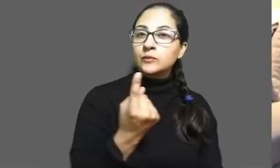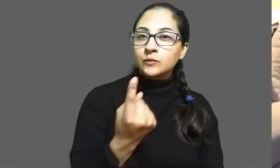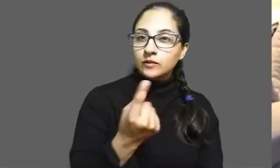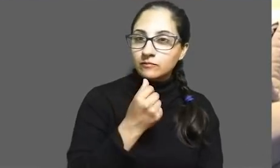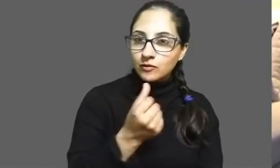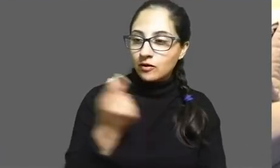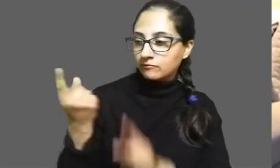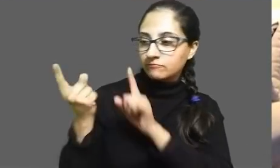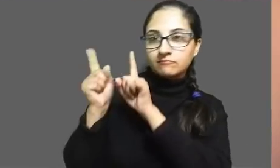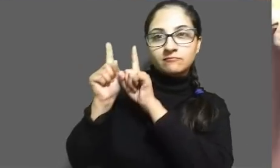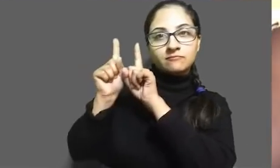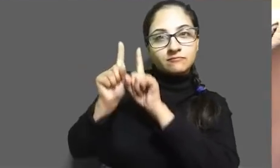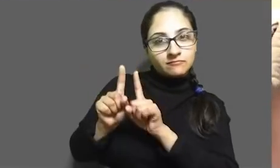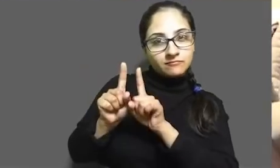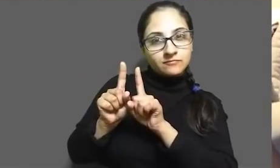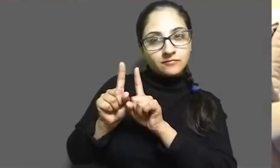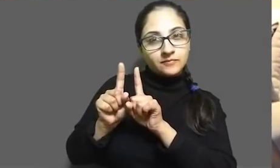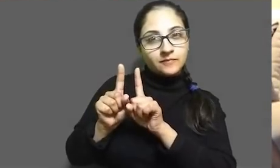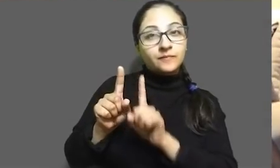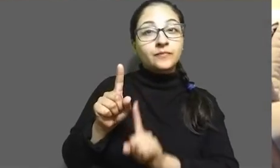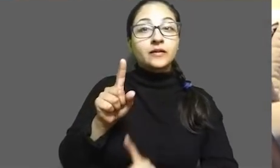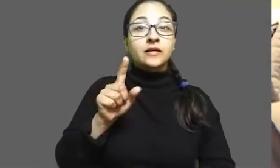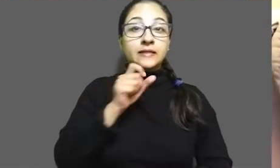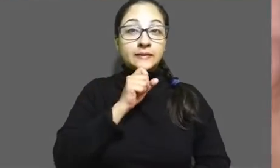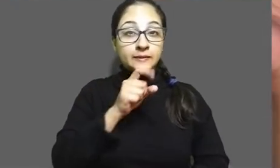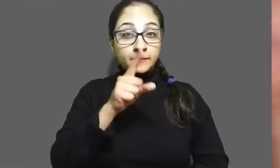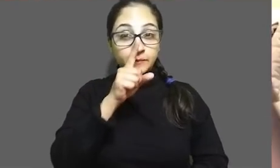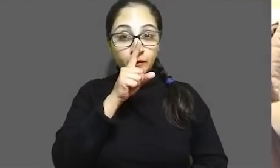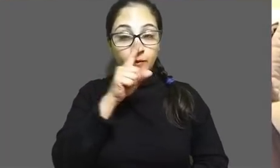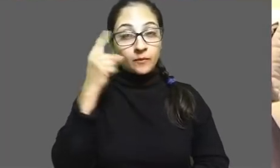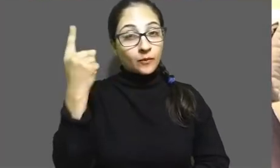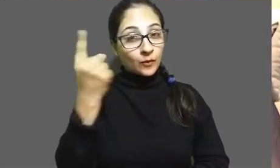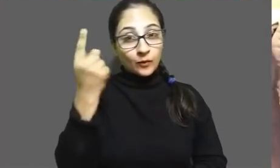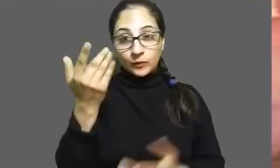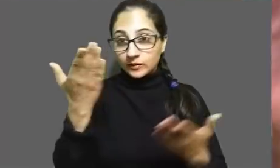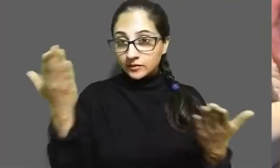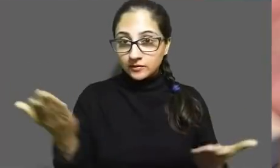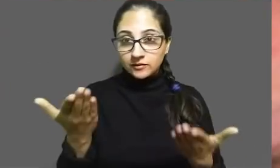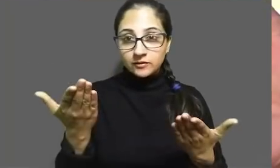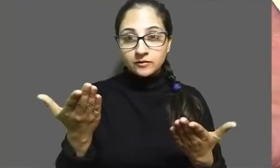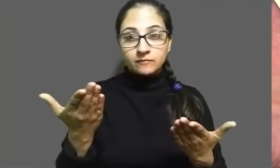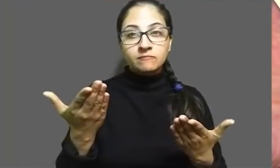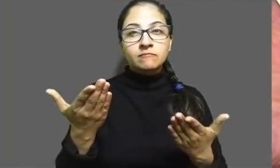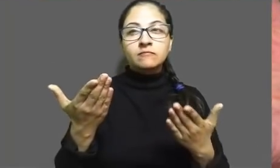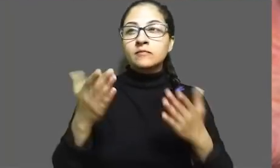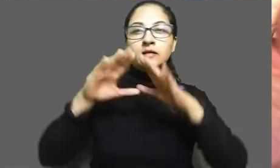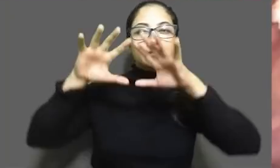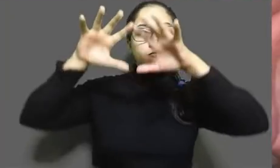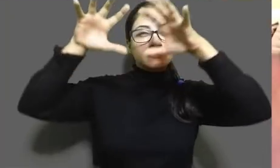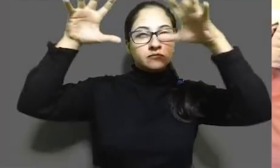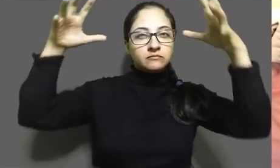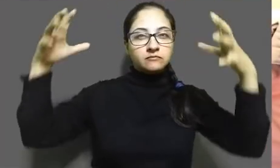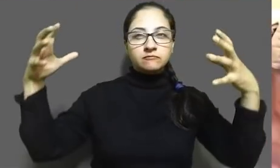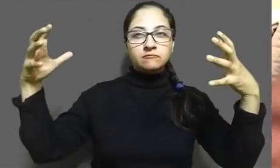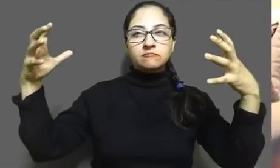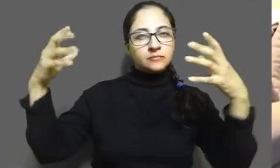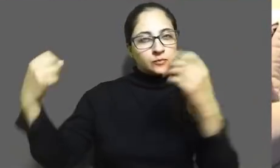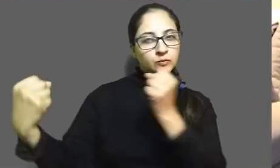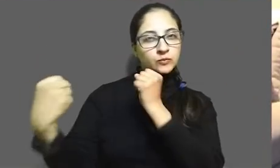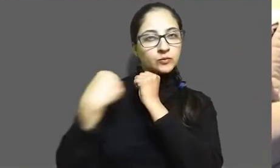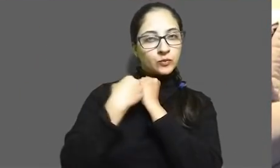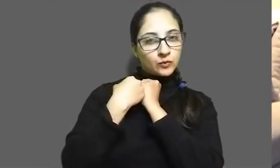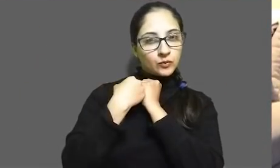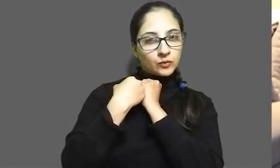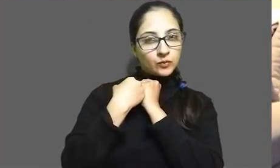us. Imam's Chhatra Chhaya, his blessings, his love, all of this is